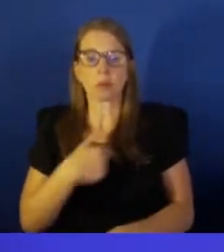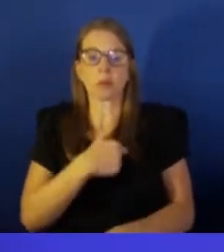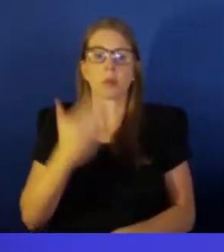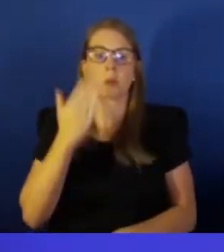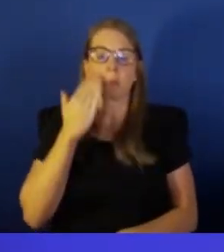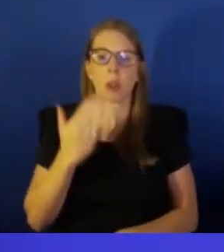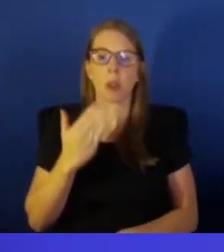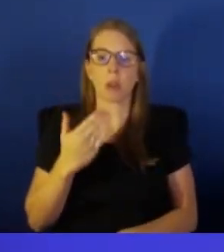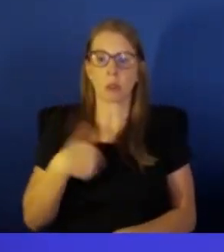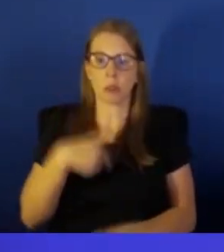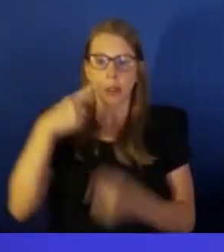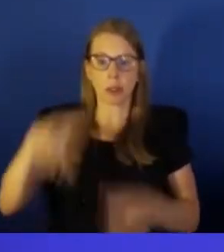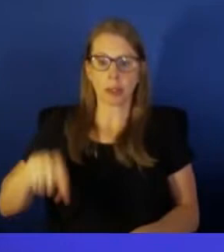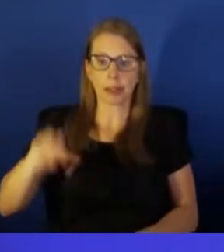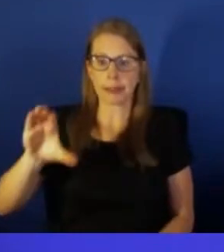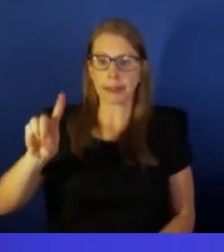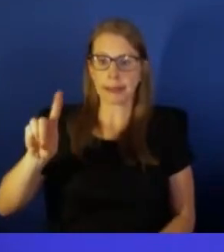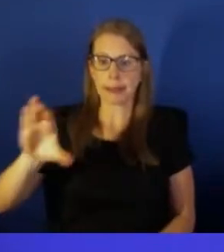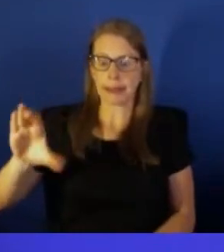the CDC's